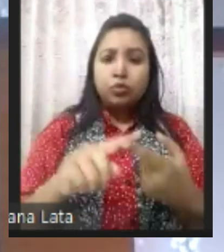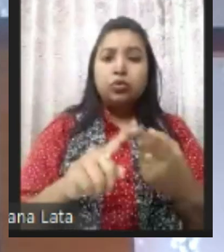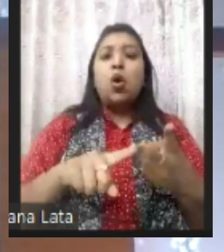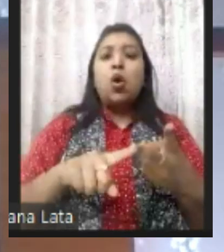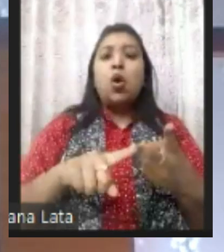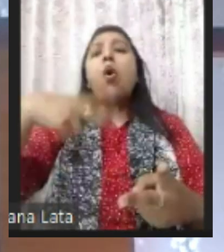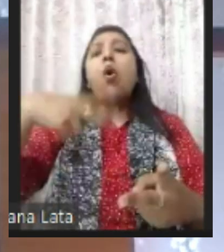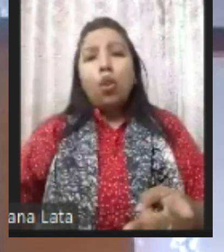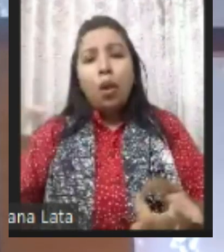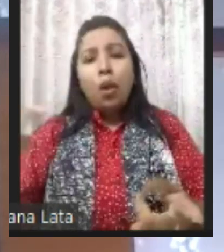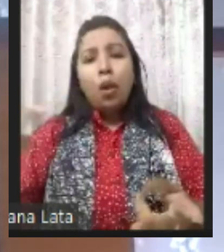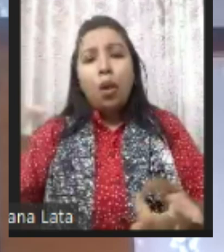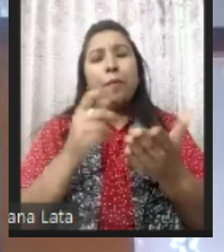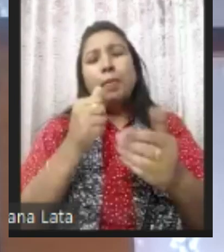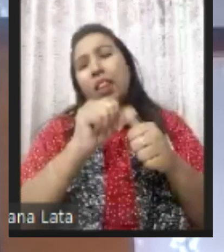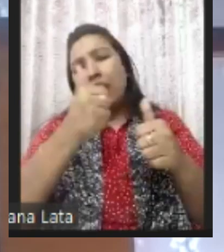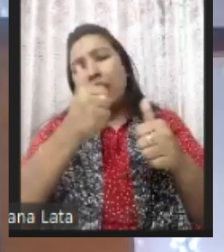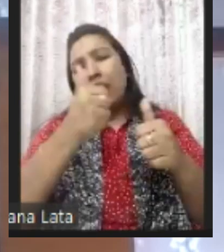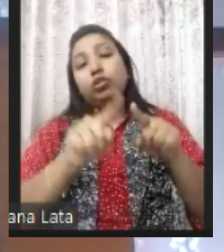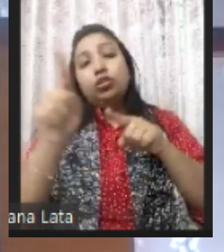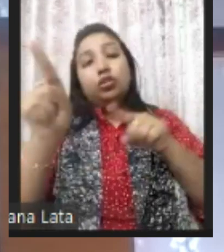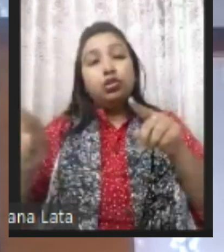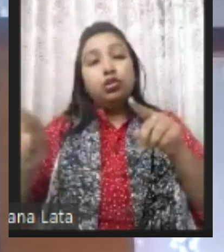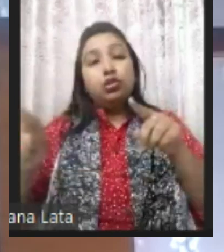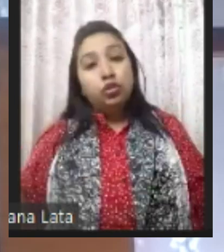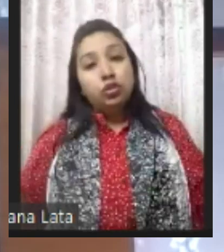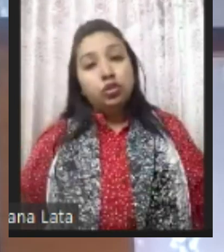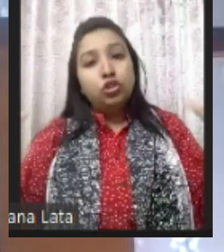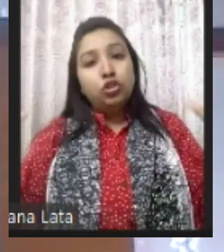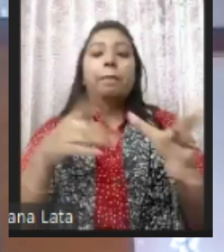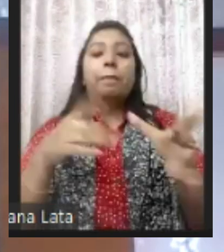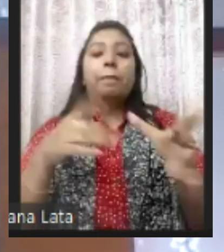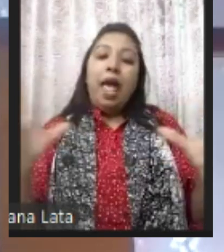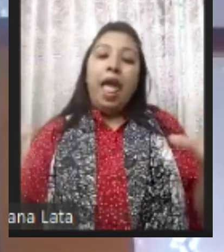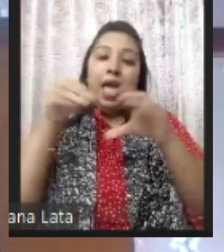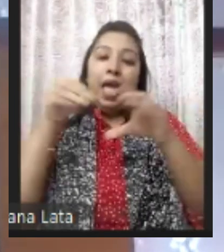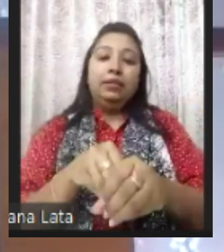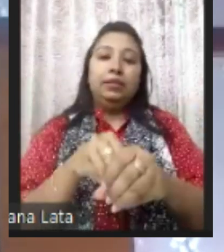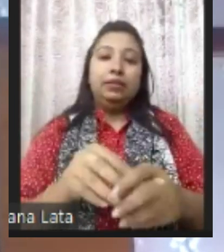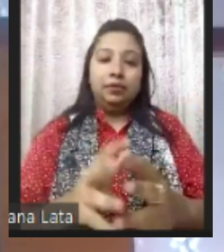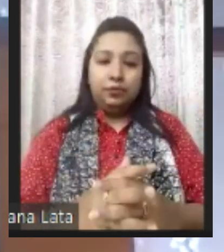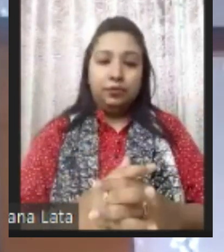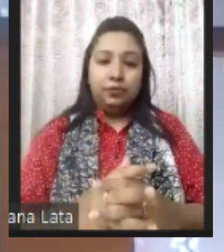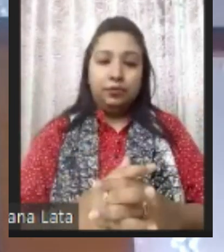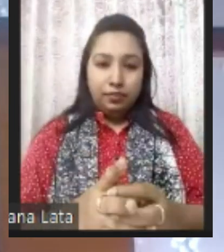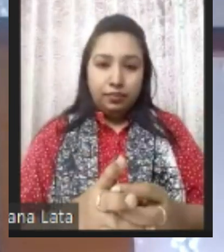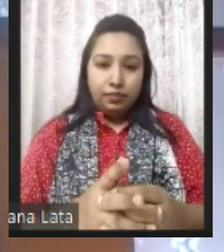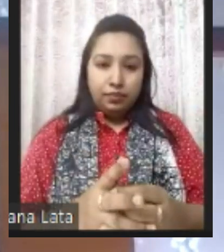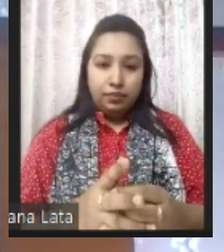and projects when we organizing, whether there is a participation of persons with disability or not. That way we can